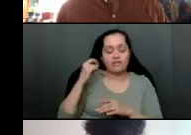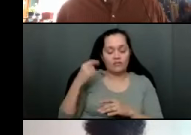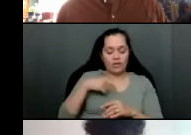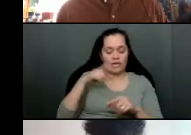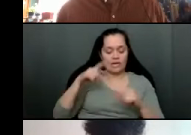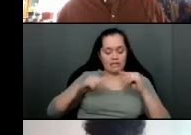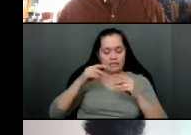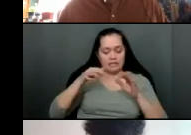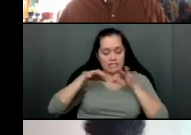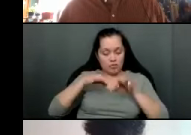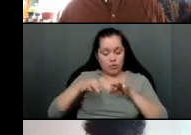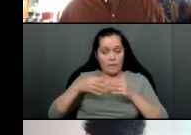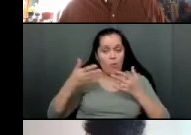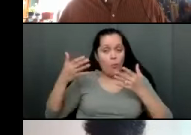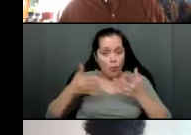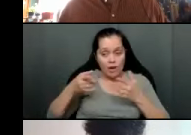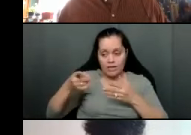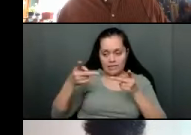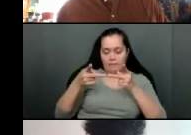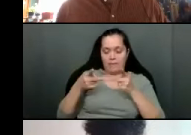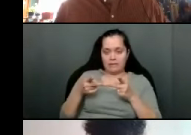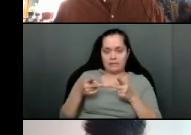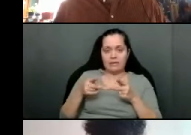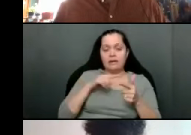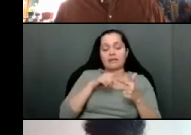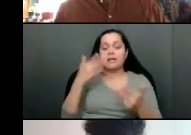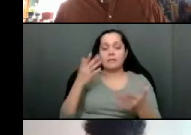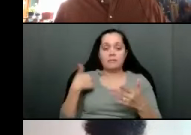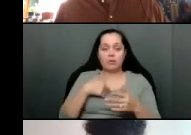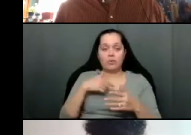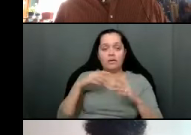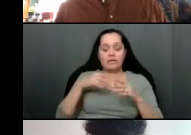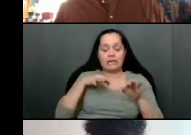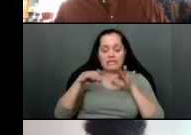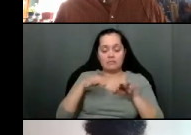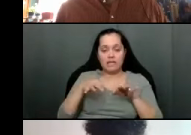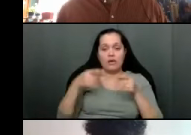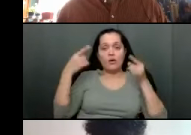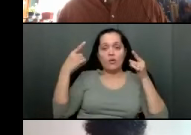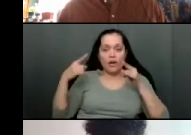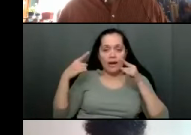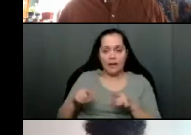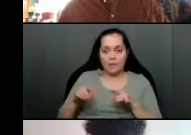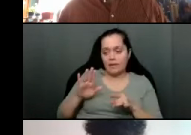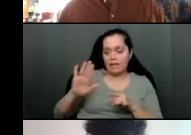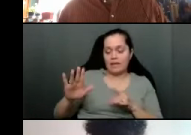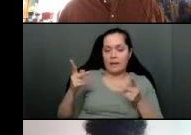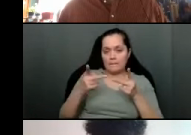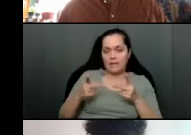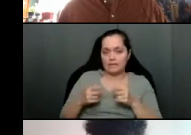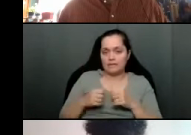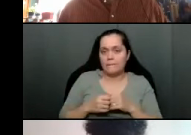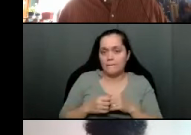describe what is at a place, we may be able to explain then what happens at that place.